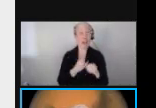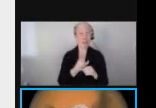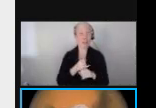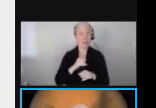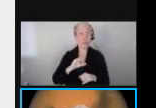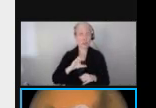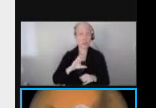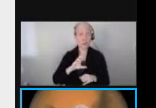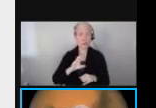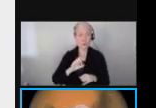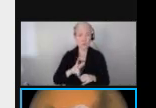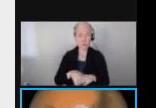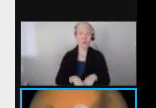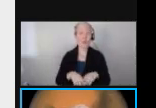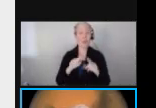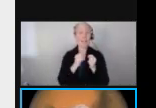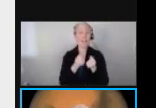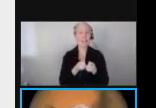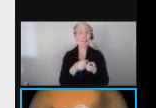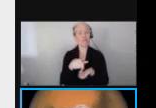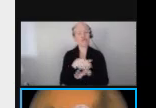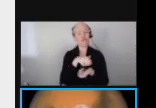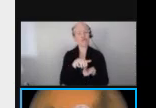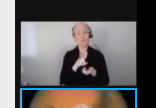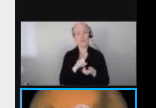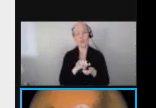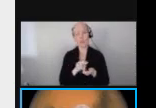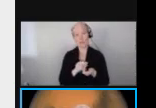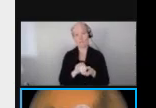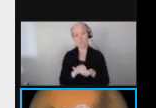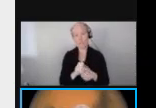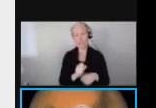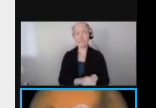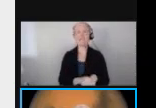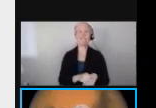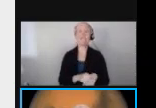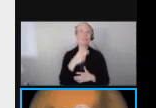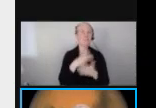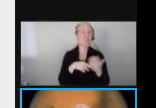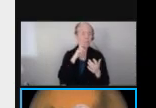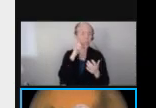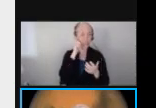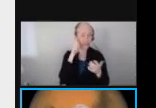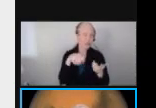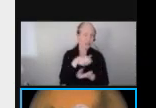different behavioral health and performance type issues that we'll be addressing there.